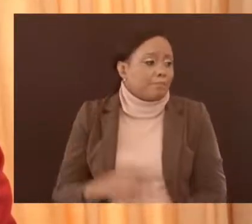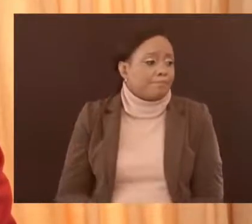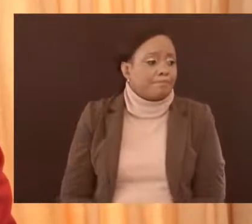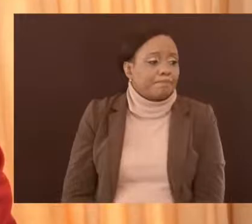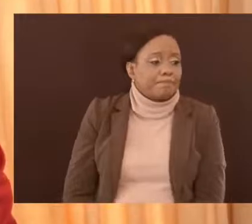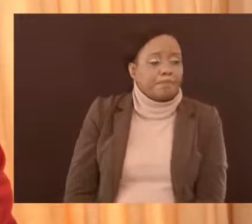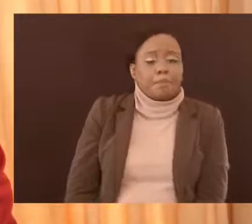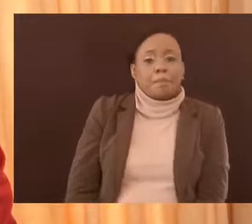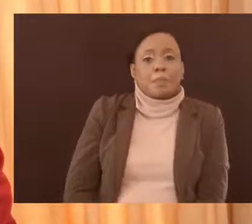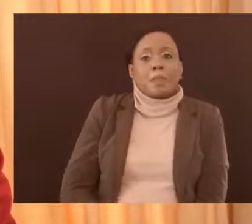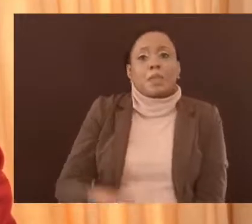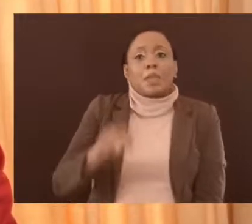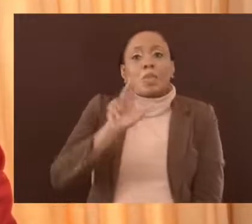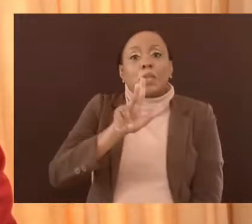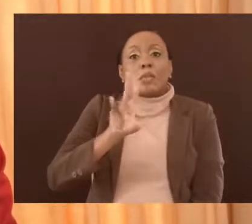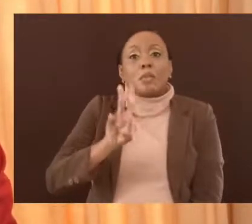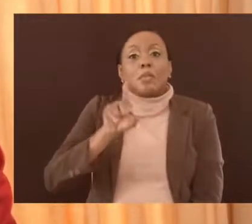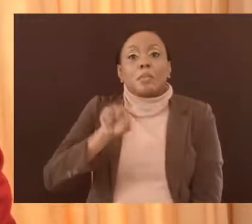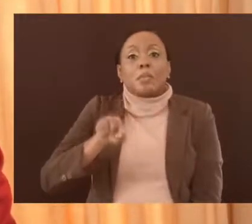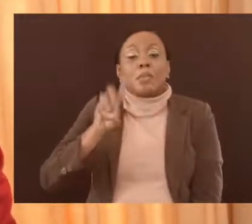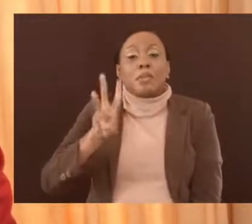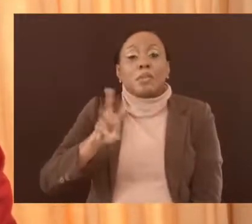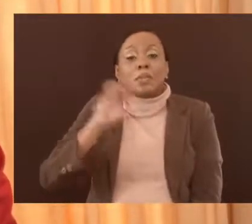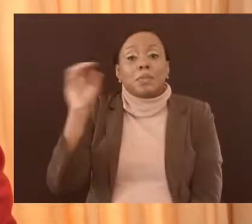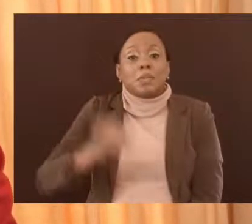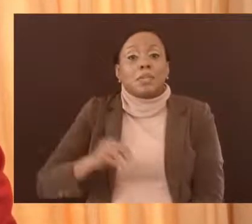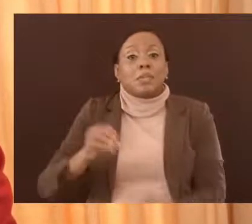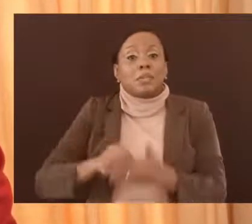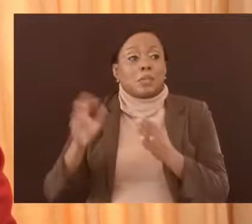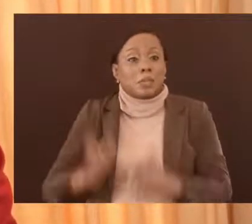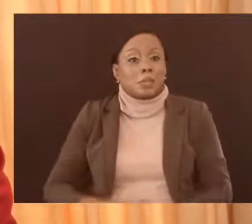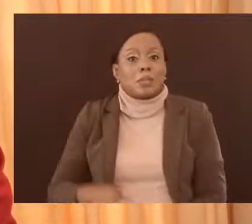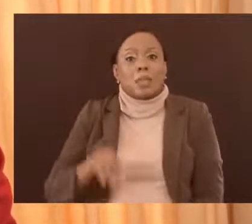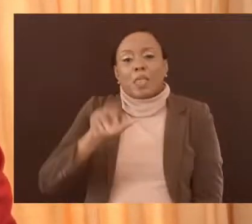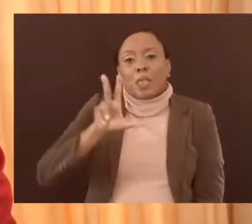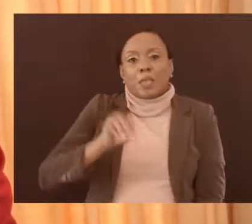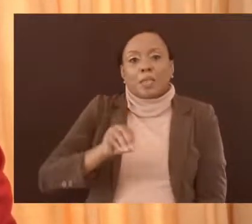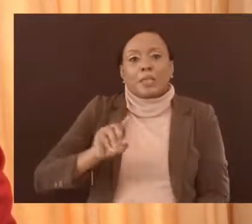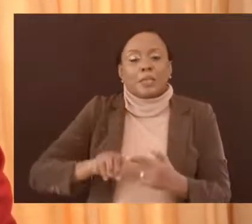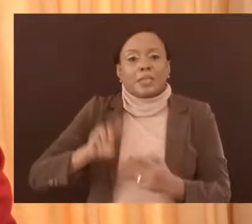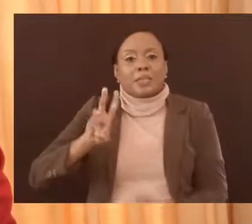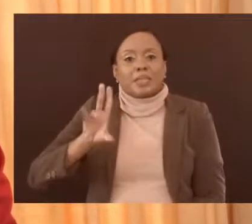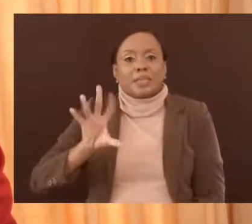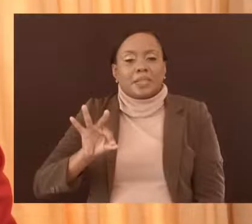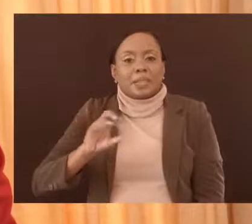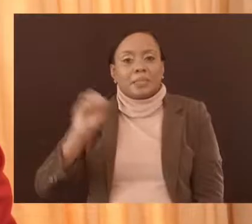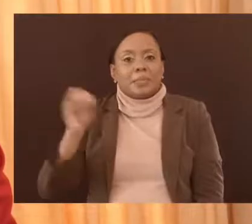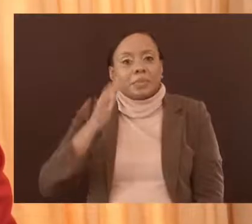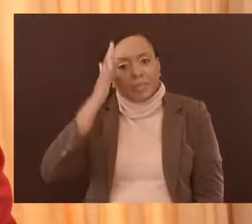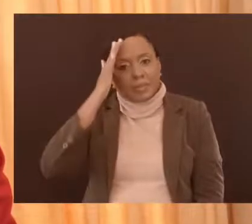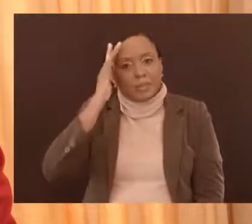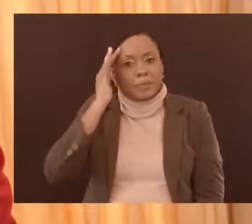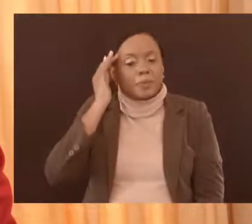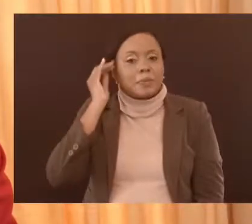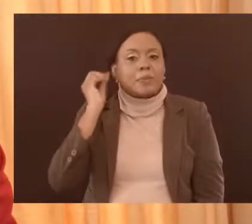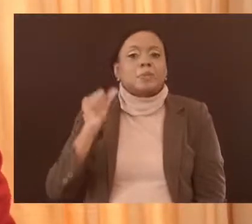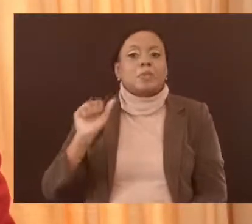1,256 students, or 37.6% of the students, scored between 30 and 69 as compared to